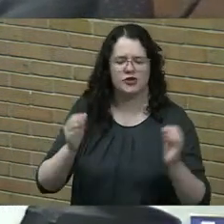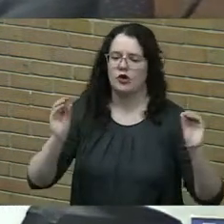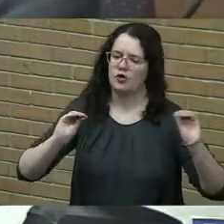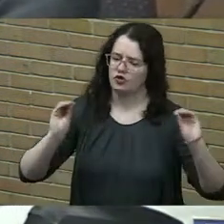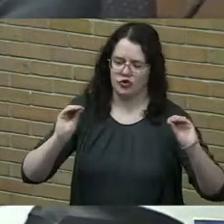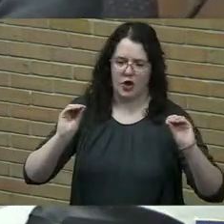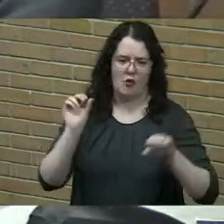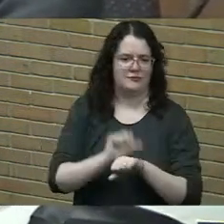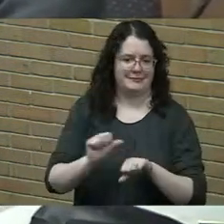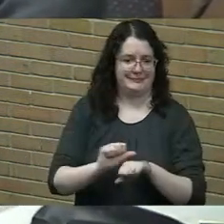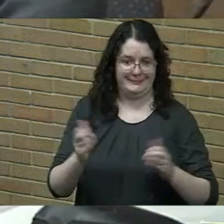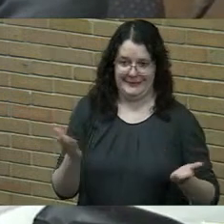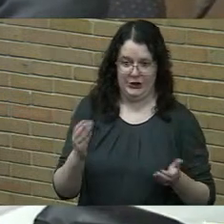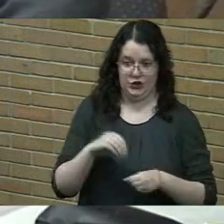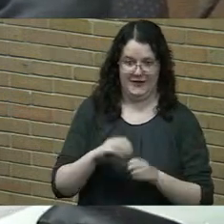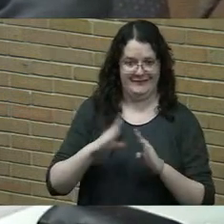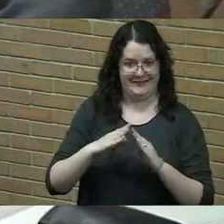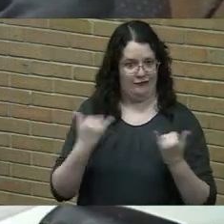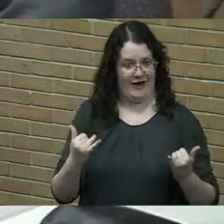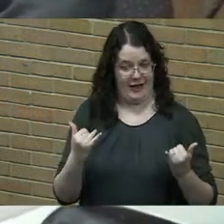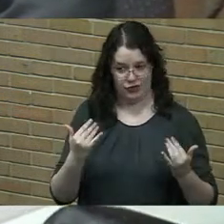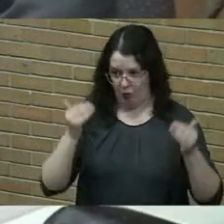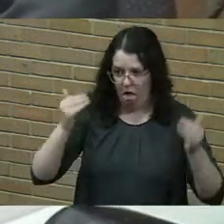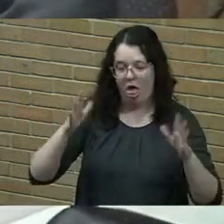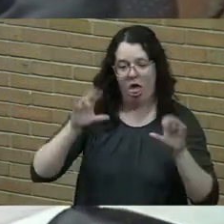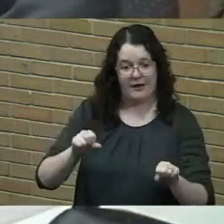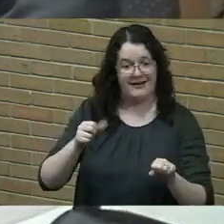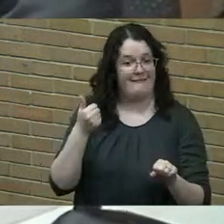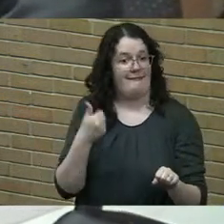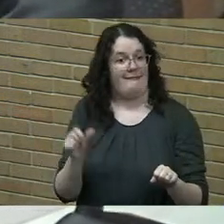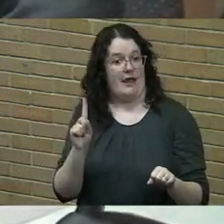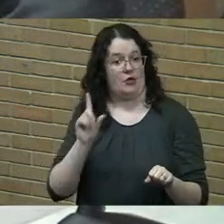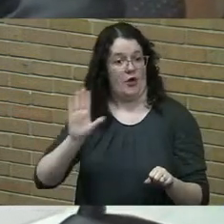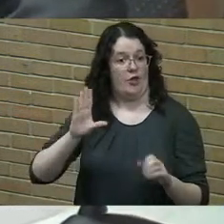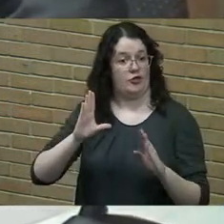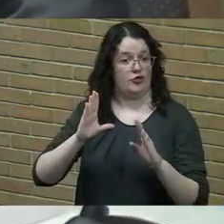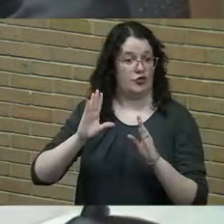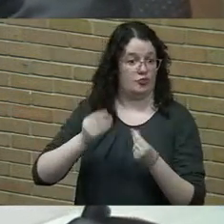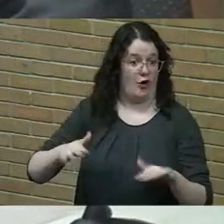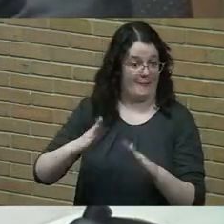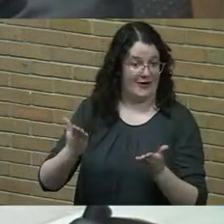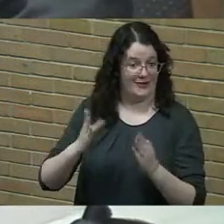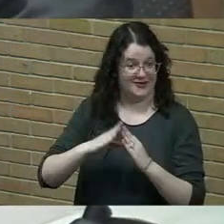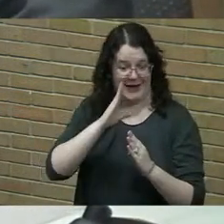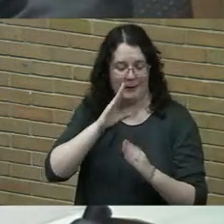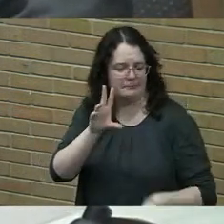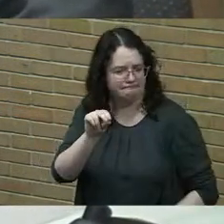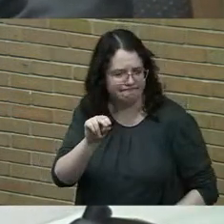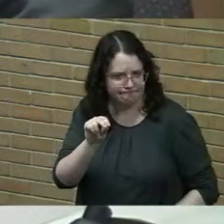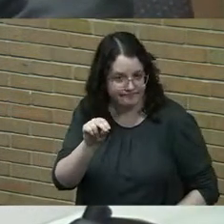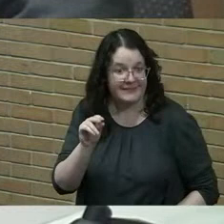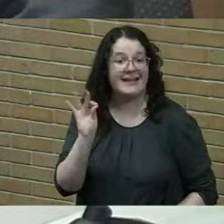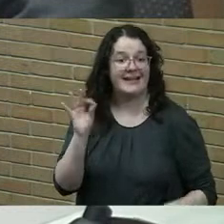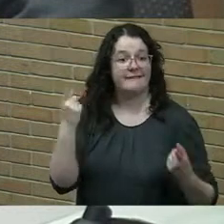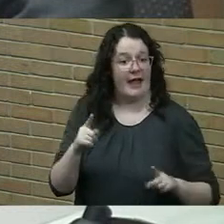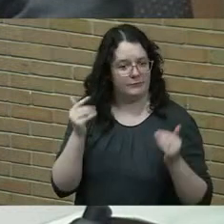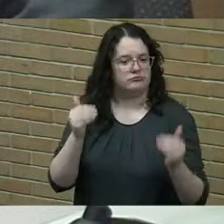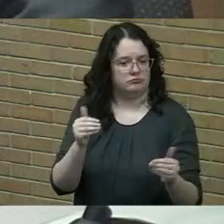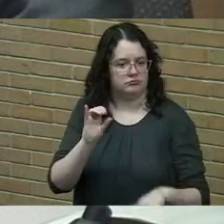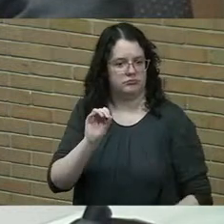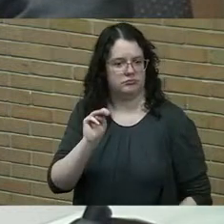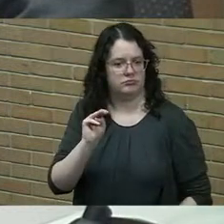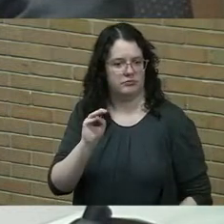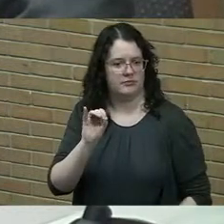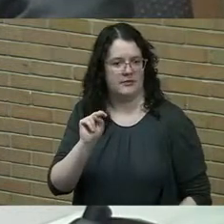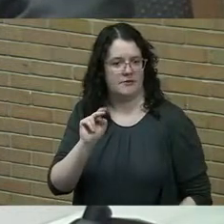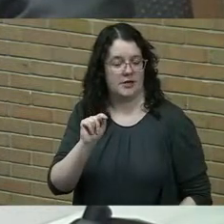town to take anyone's property in the town of Brighton. That's correct. And if we do go through eminent domain,